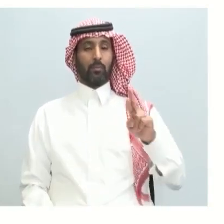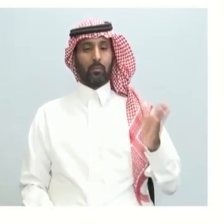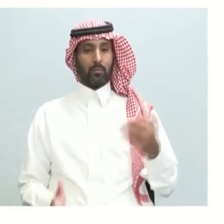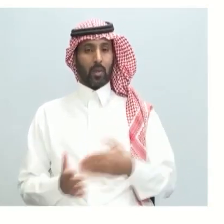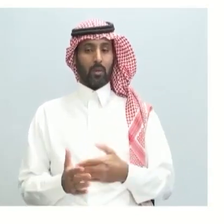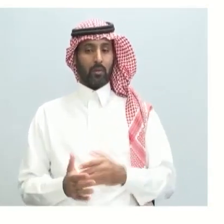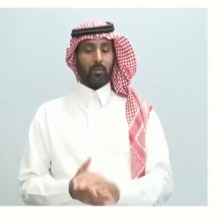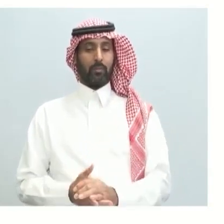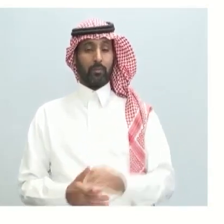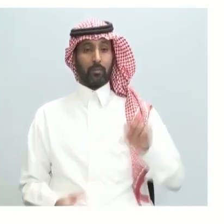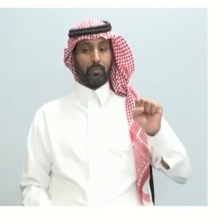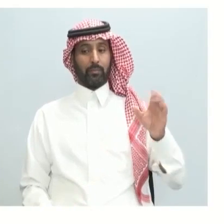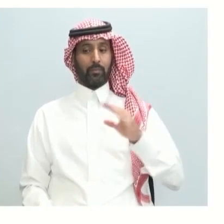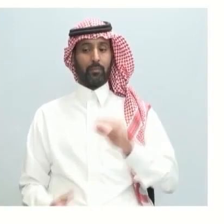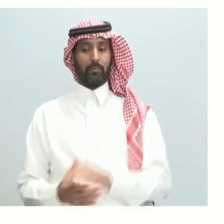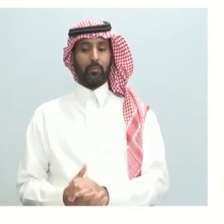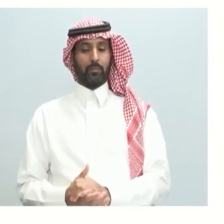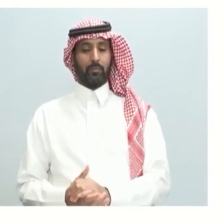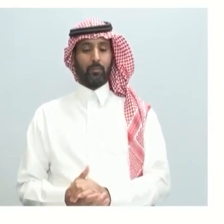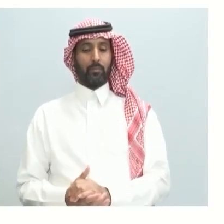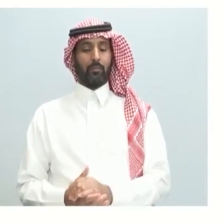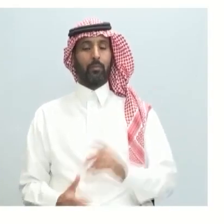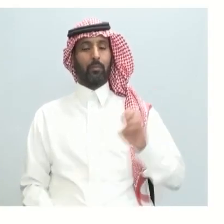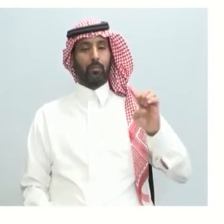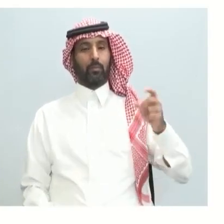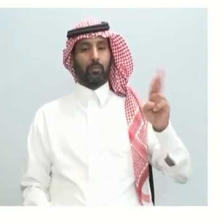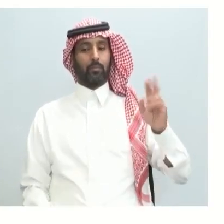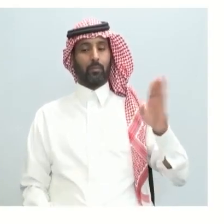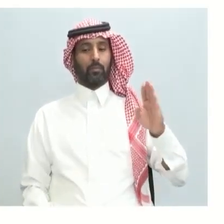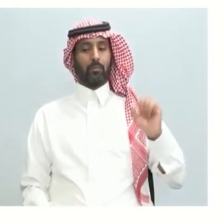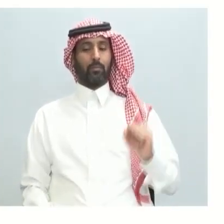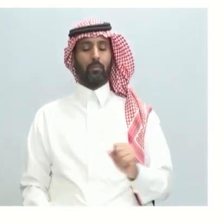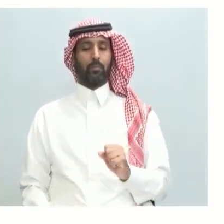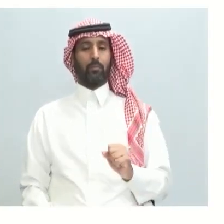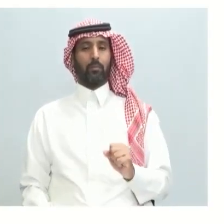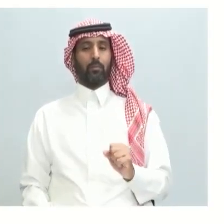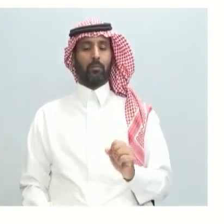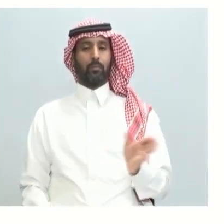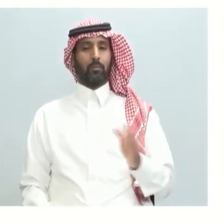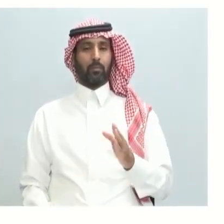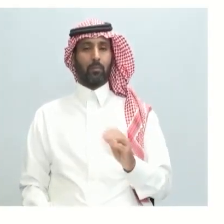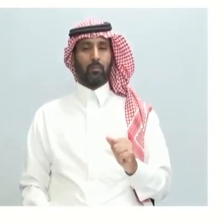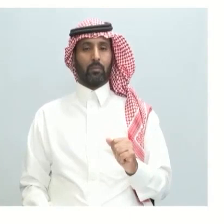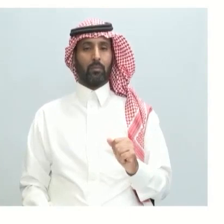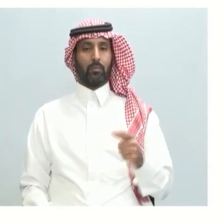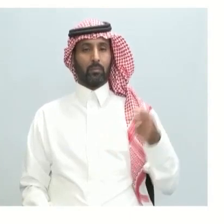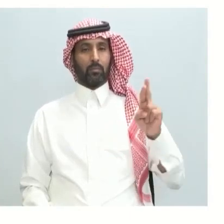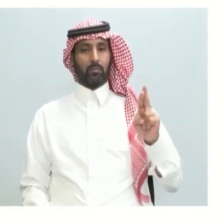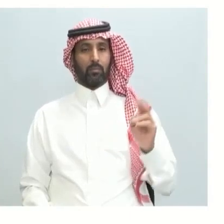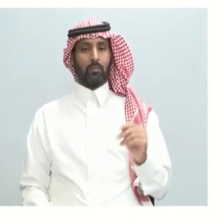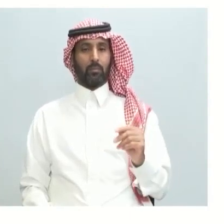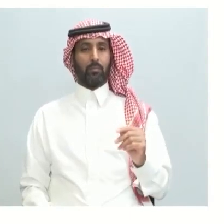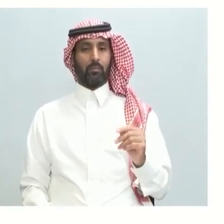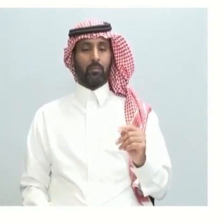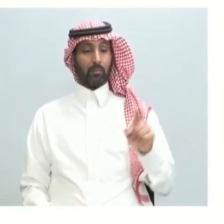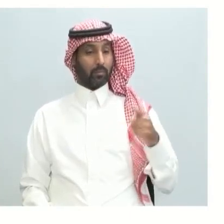S-E-T-R. So S, then a missing letter, then E, then a missing letter, T, then a missing letter, then R. So